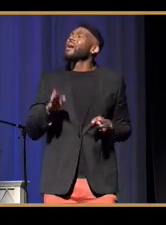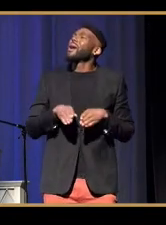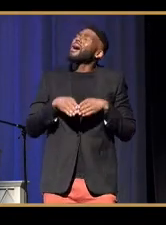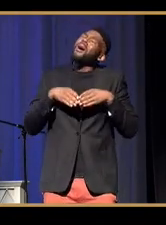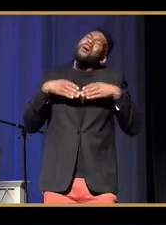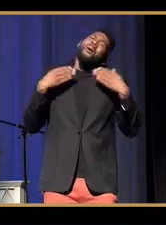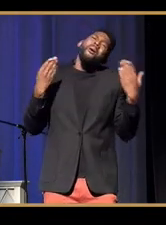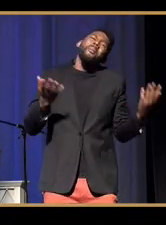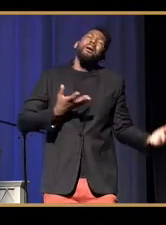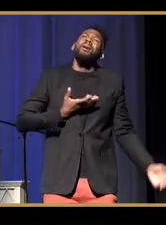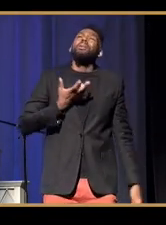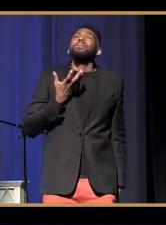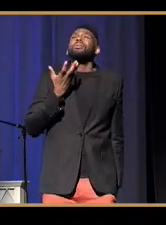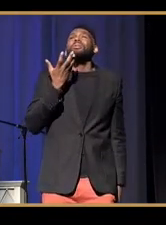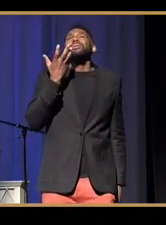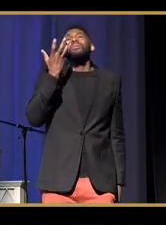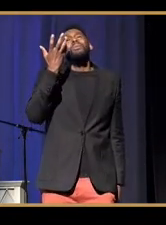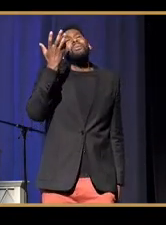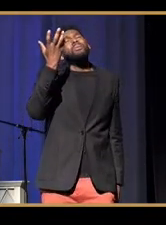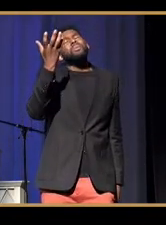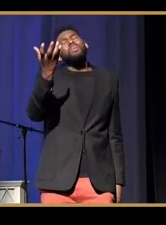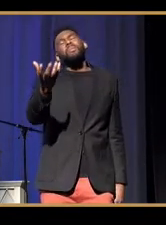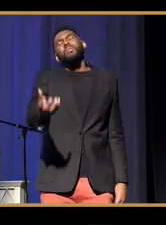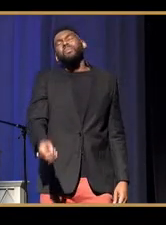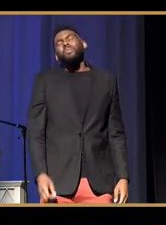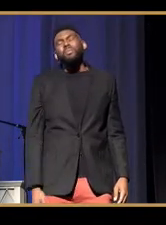I open my heart.